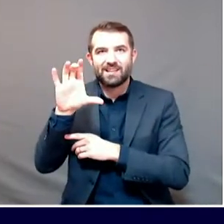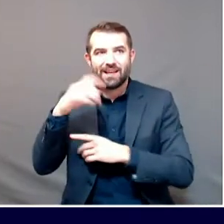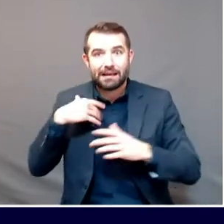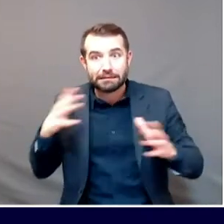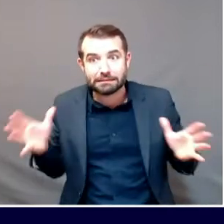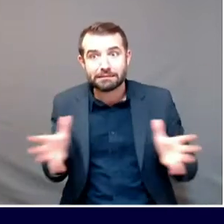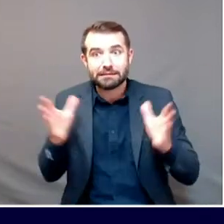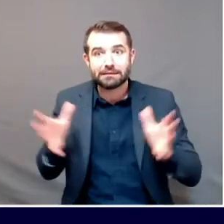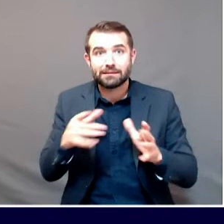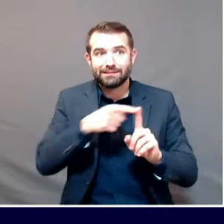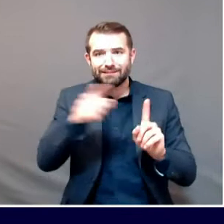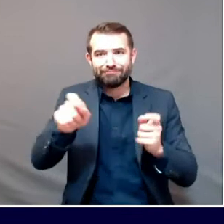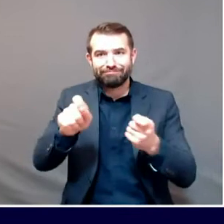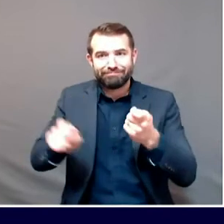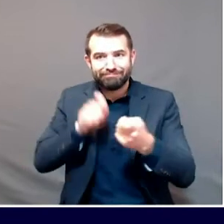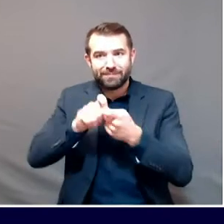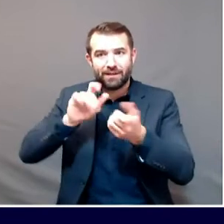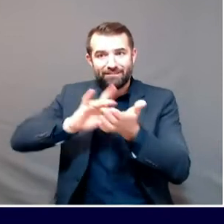pharmacies and